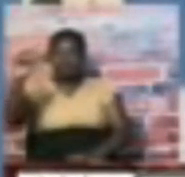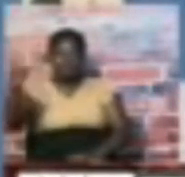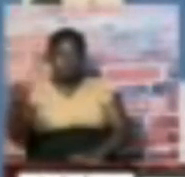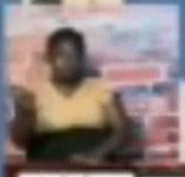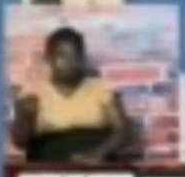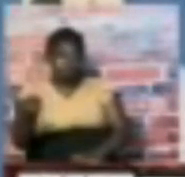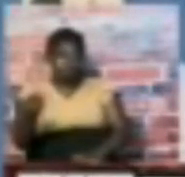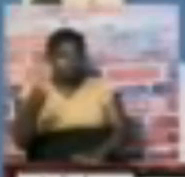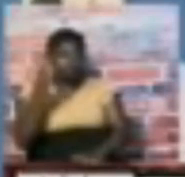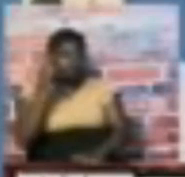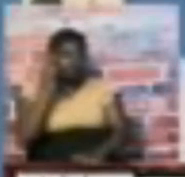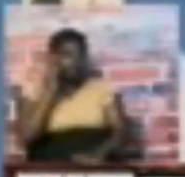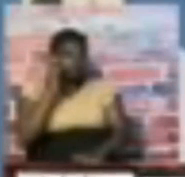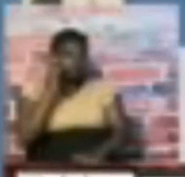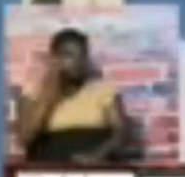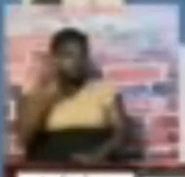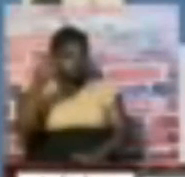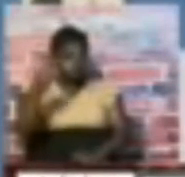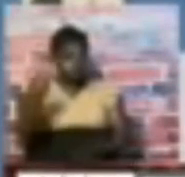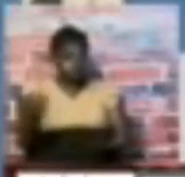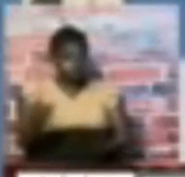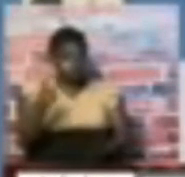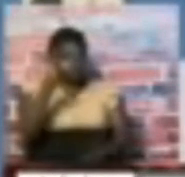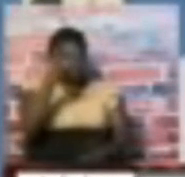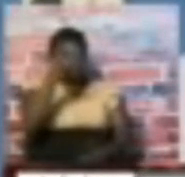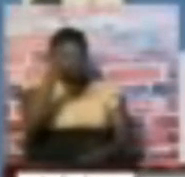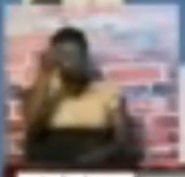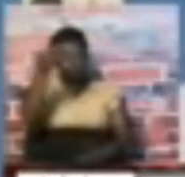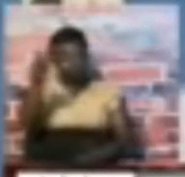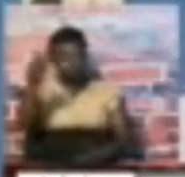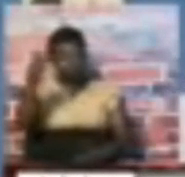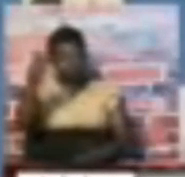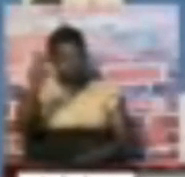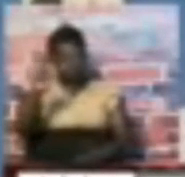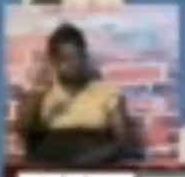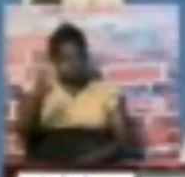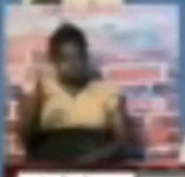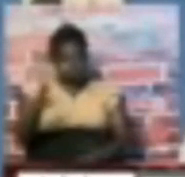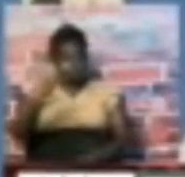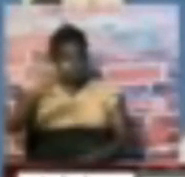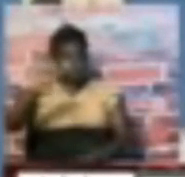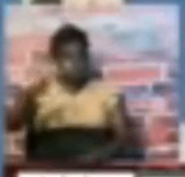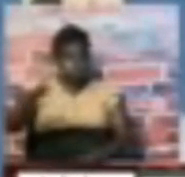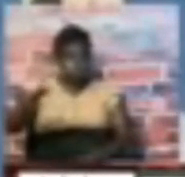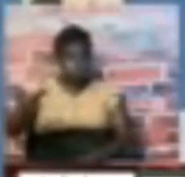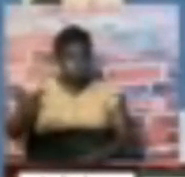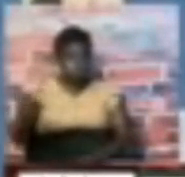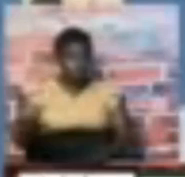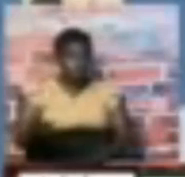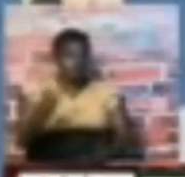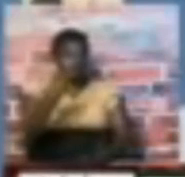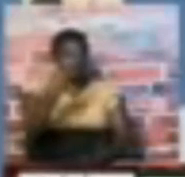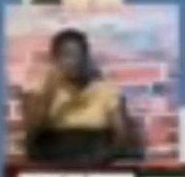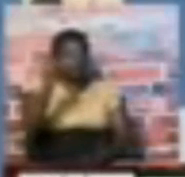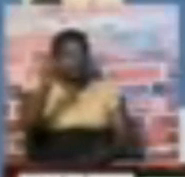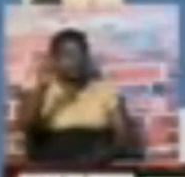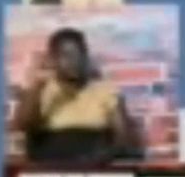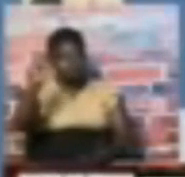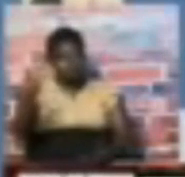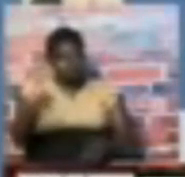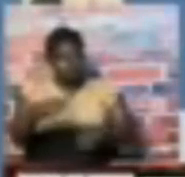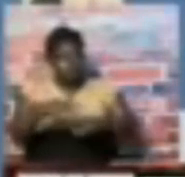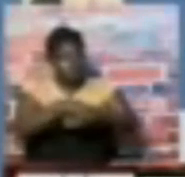DFCU, 8 cartons of bar soap, 2,500 liters of liquid detergent, 20,000 pairs of